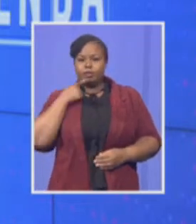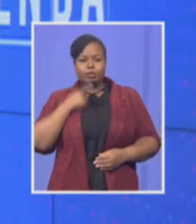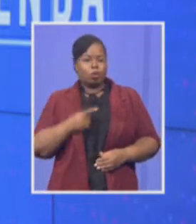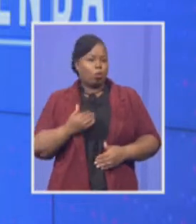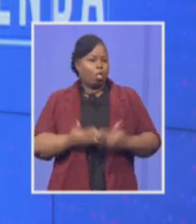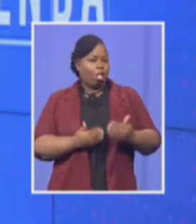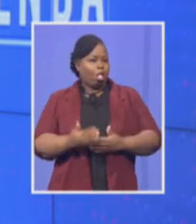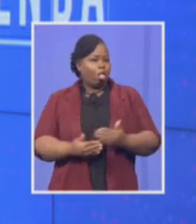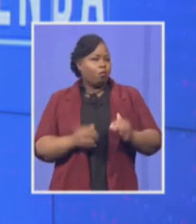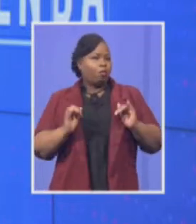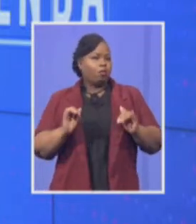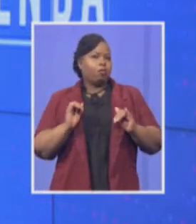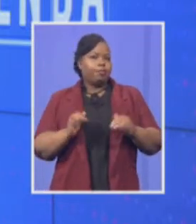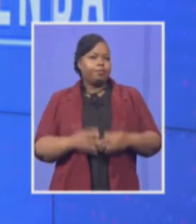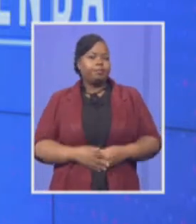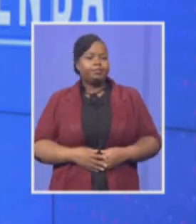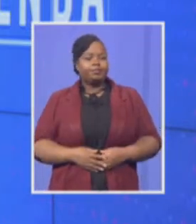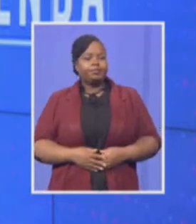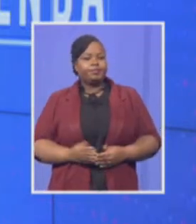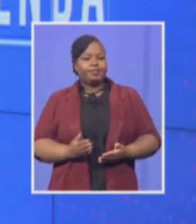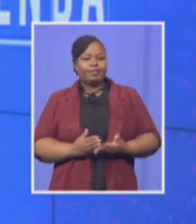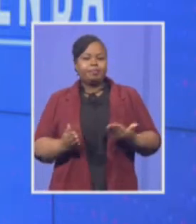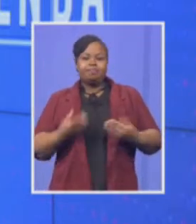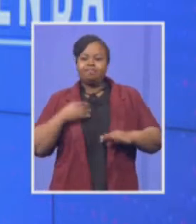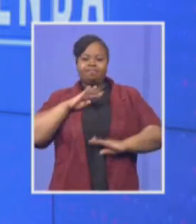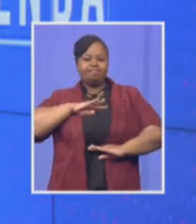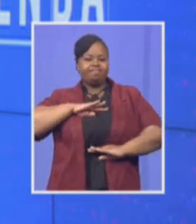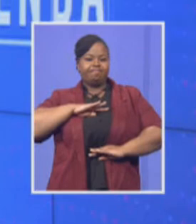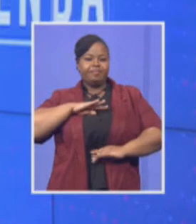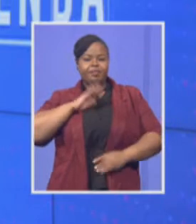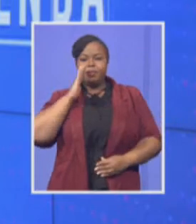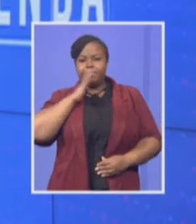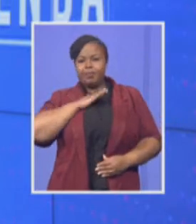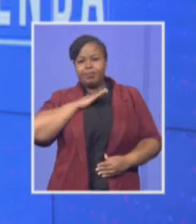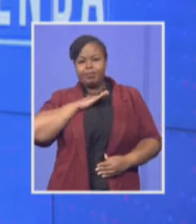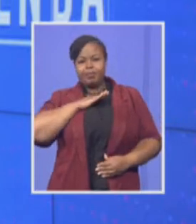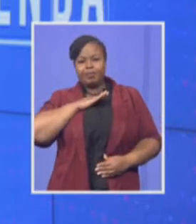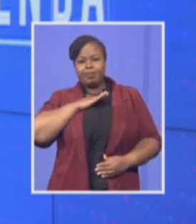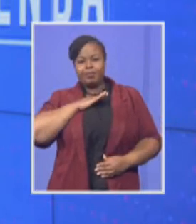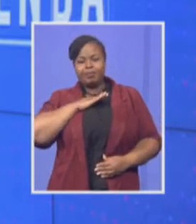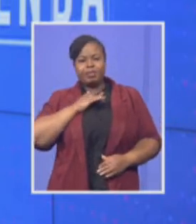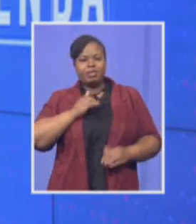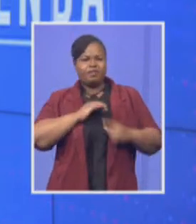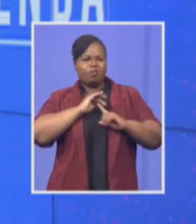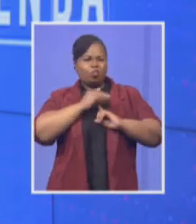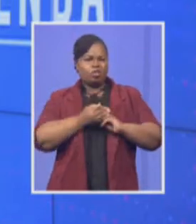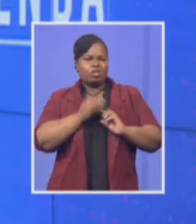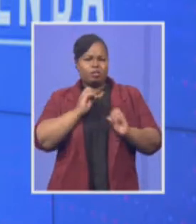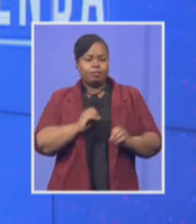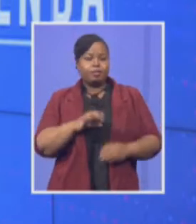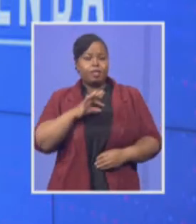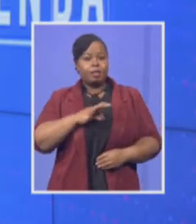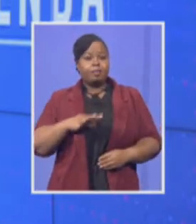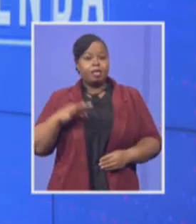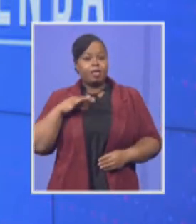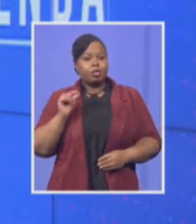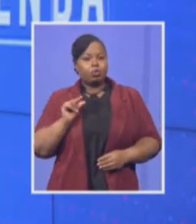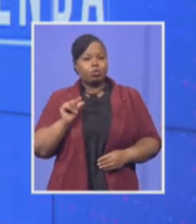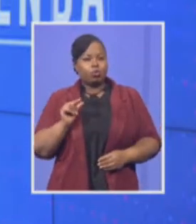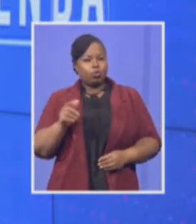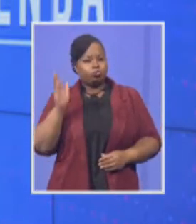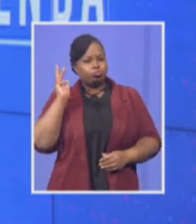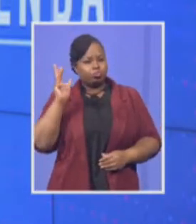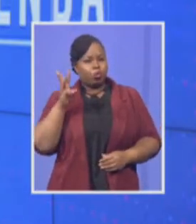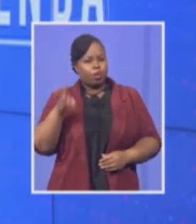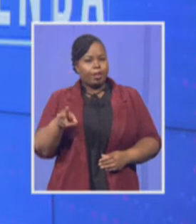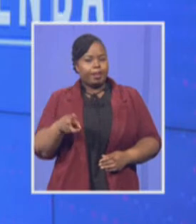run, and displaying their unhappiness with feeling unprotected. The mayor is expected any moment now, and will